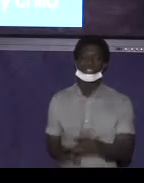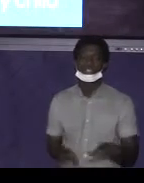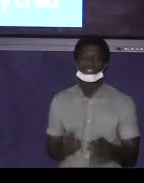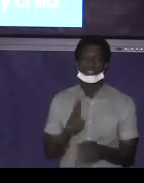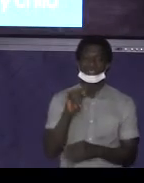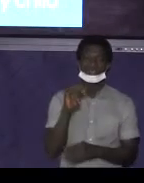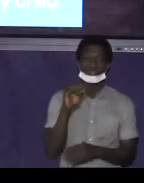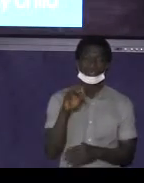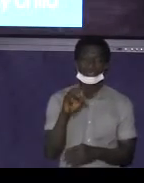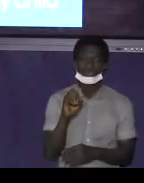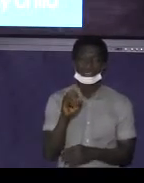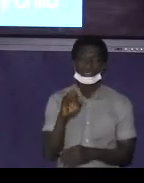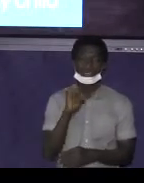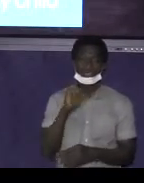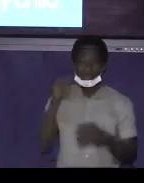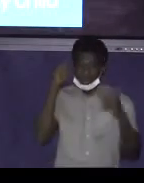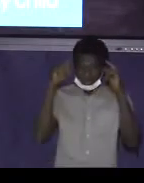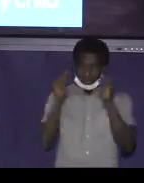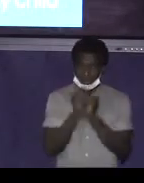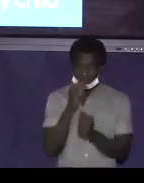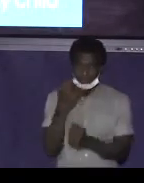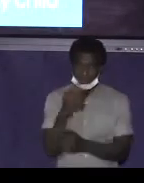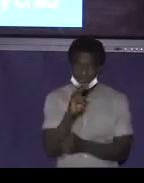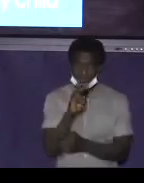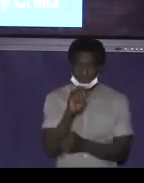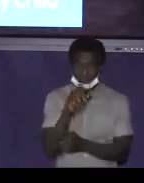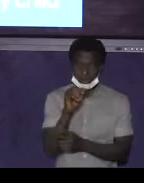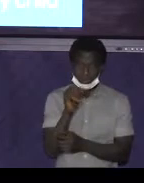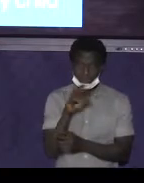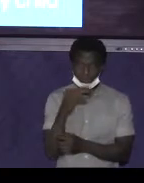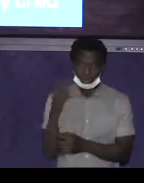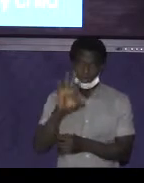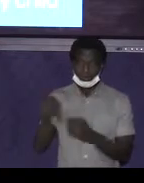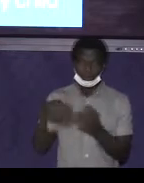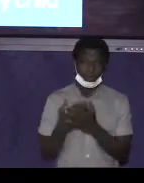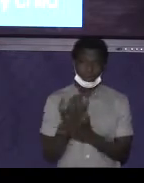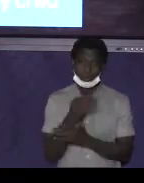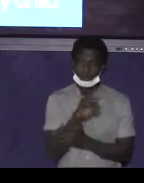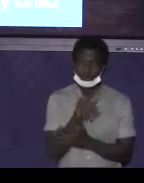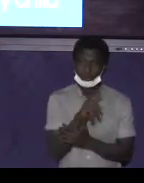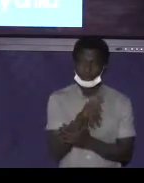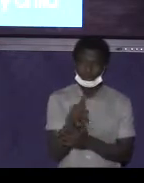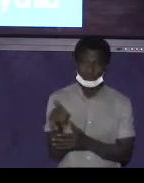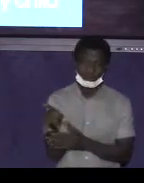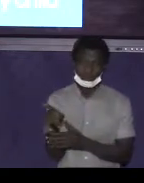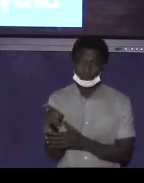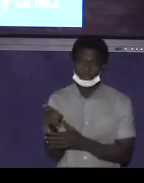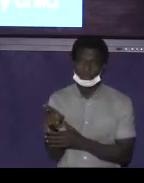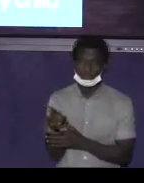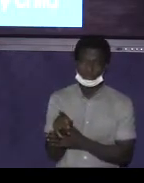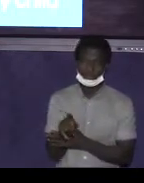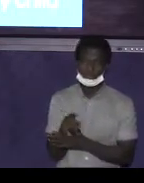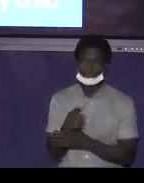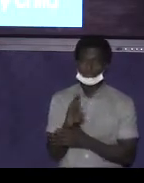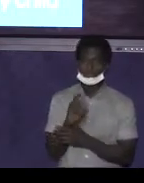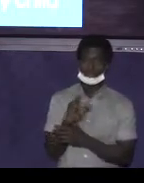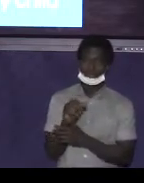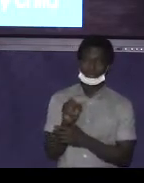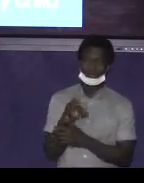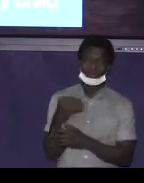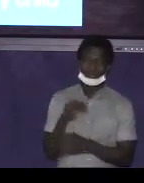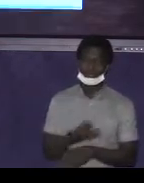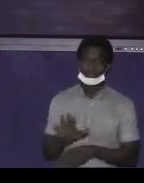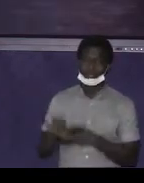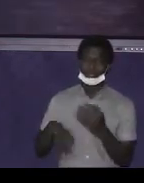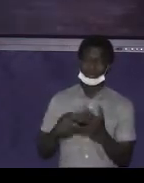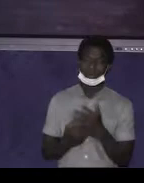is concerned with the welfare of all of you. That is concerned with the welfare of children all over the world.